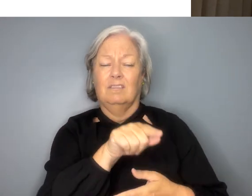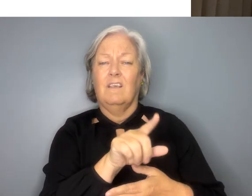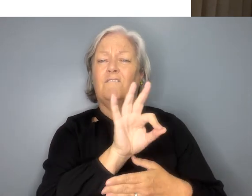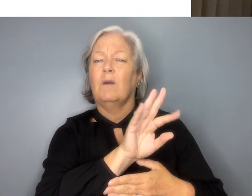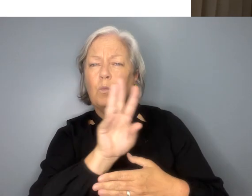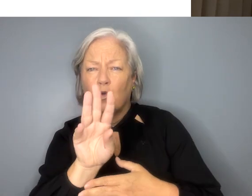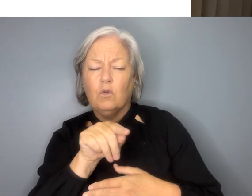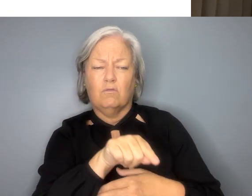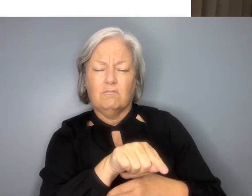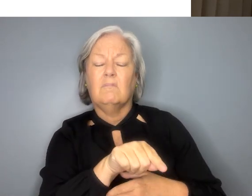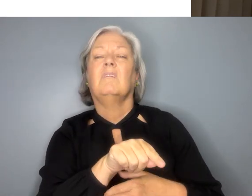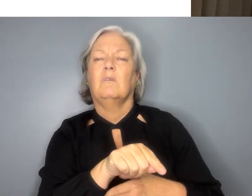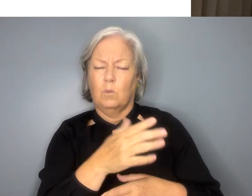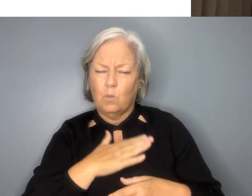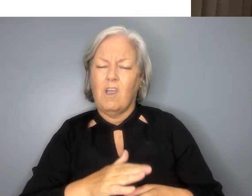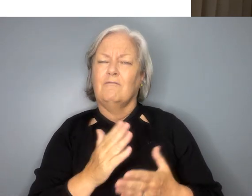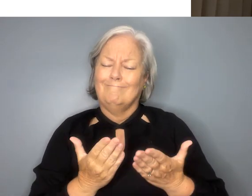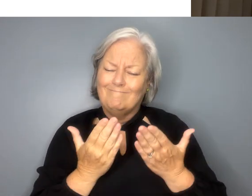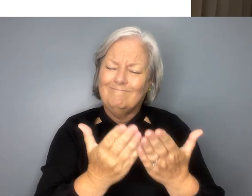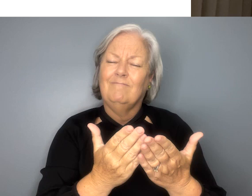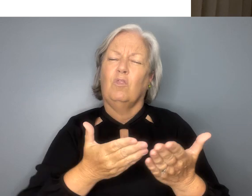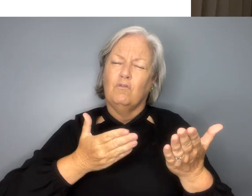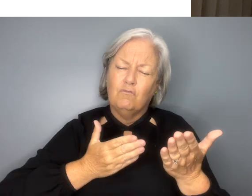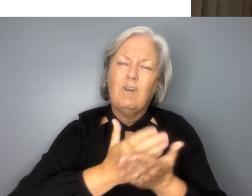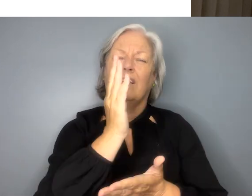framework to progress the rights of LGBTIQA+